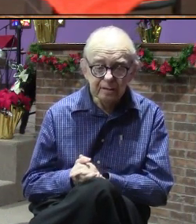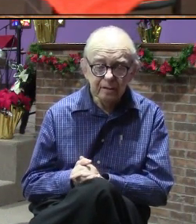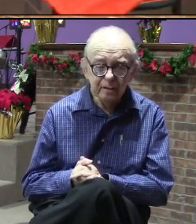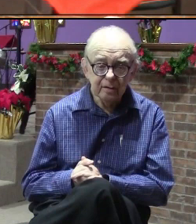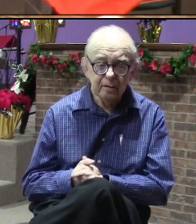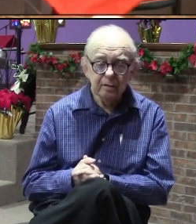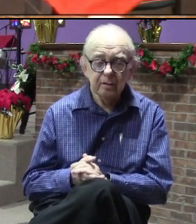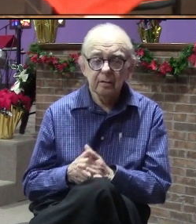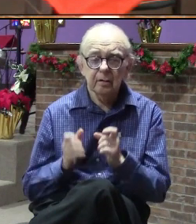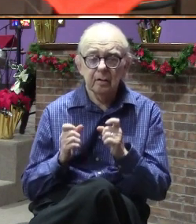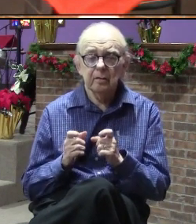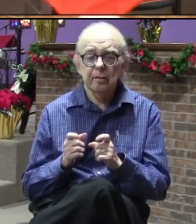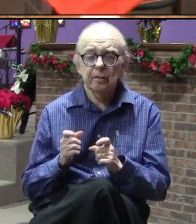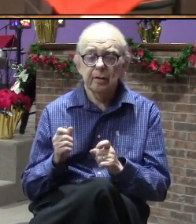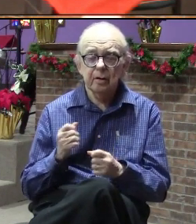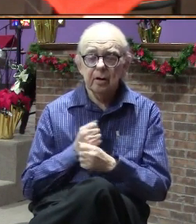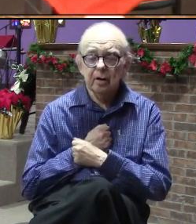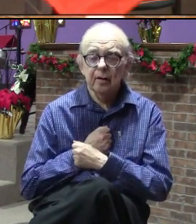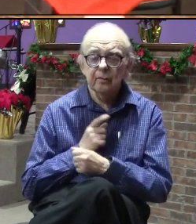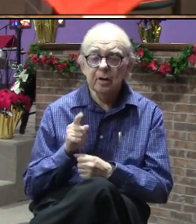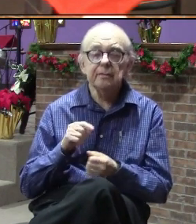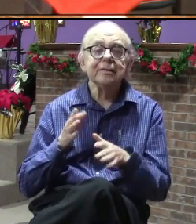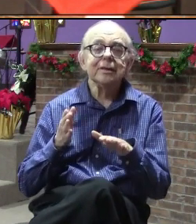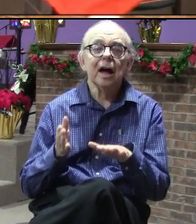and all of a sudden their loved one dies.